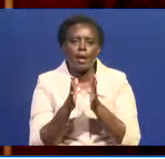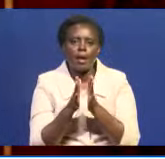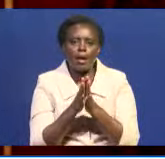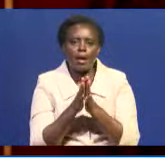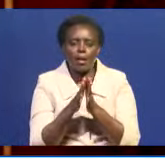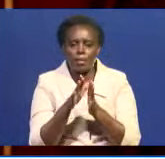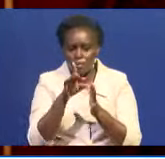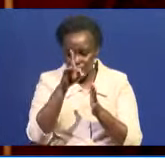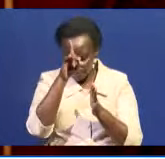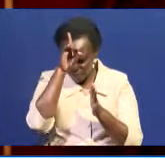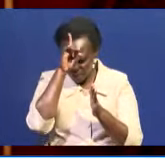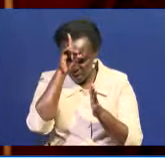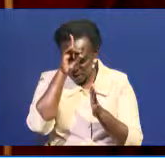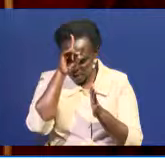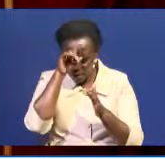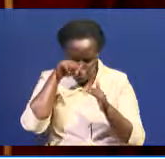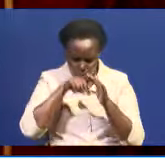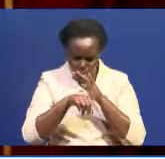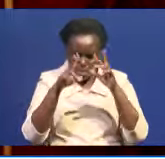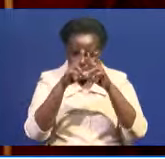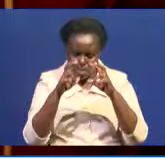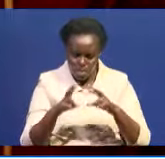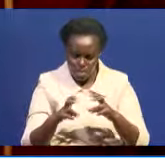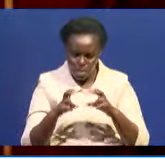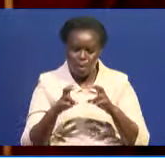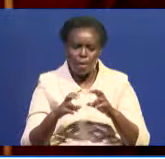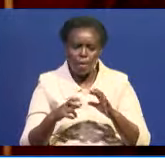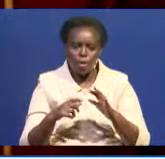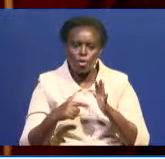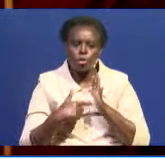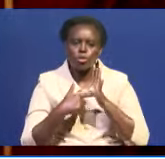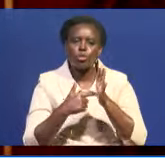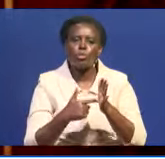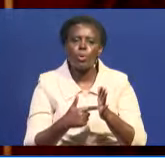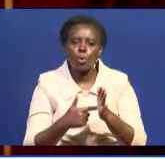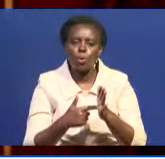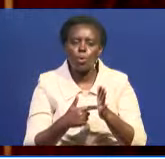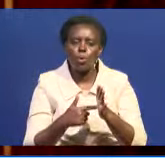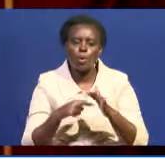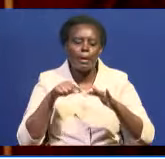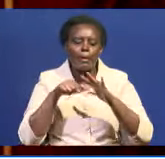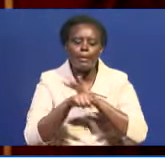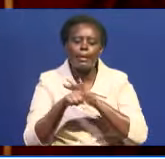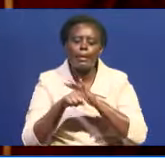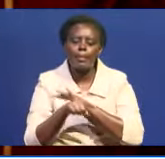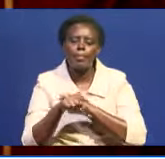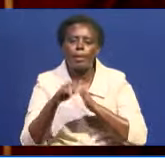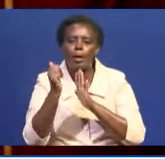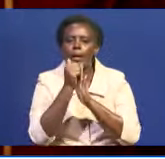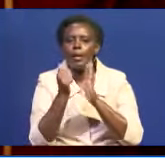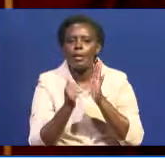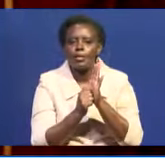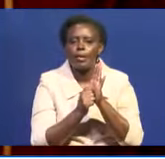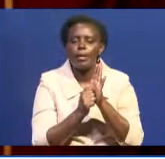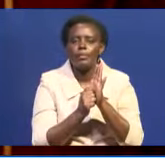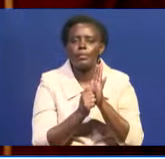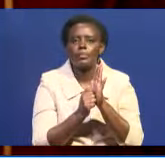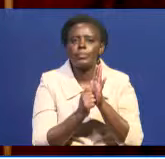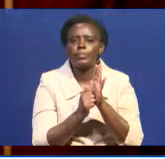Remote Survey and Resource Sensing will avail remotely sensed data and